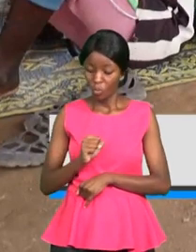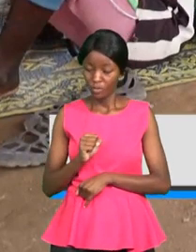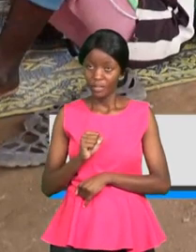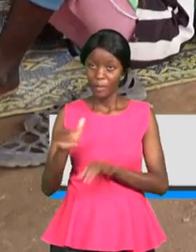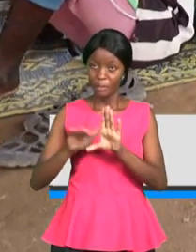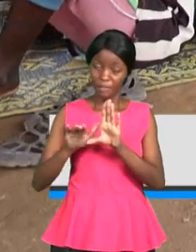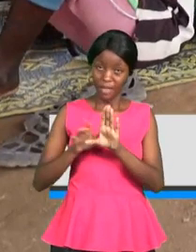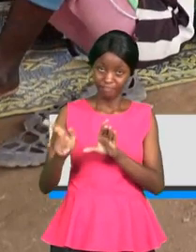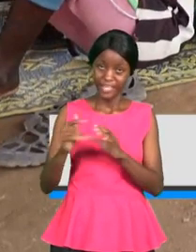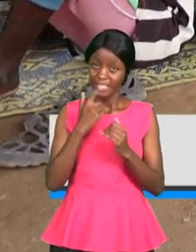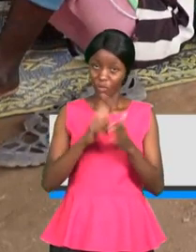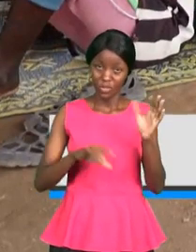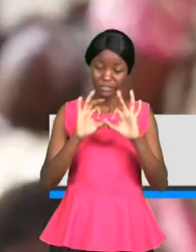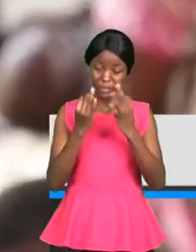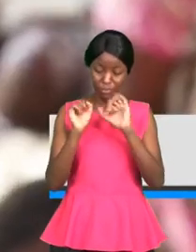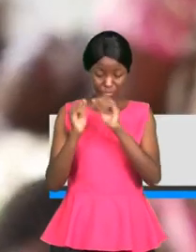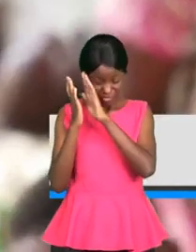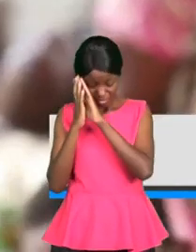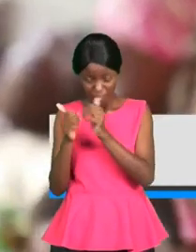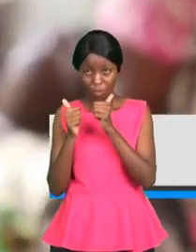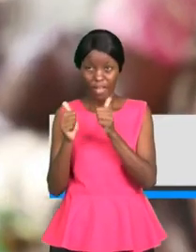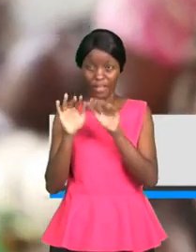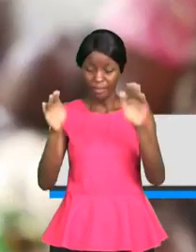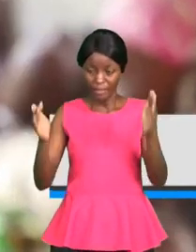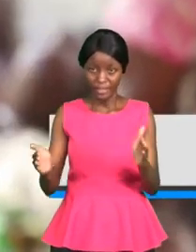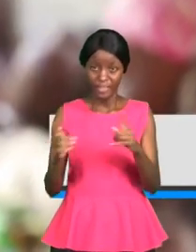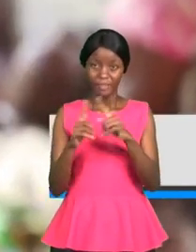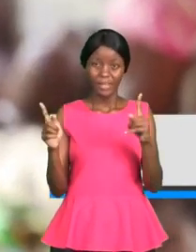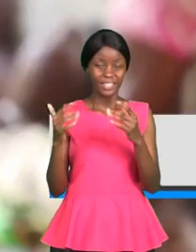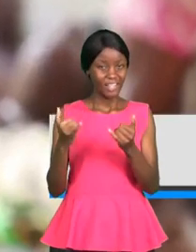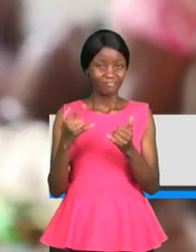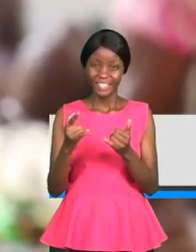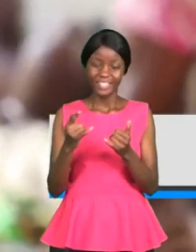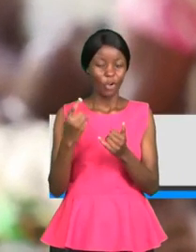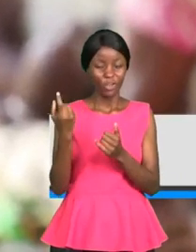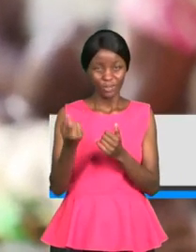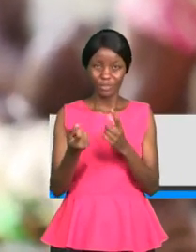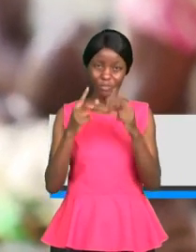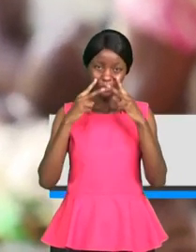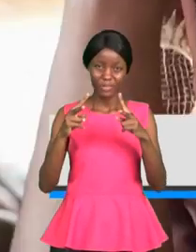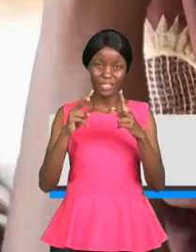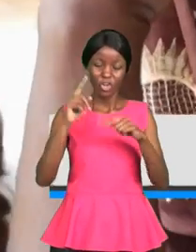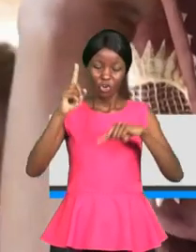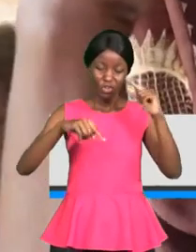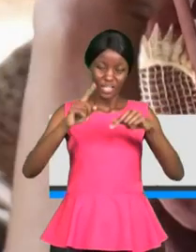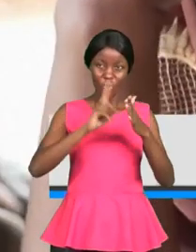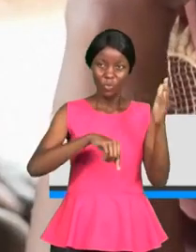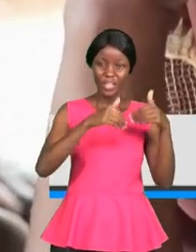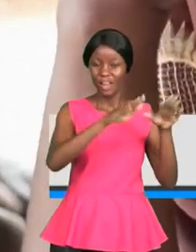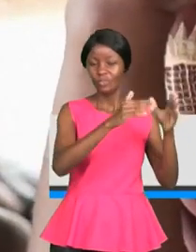said the family was at least able to sleep peacefully in their beds, but that was little consolation to what they had lost.